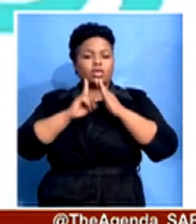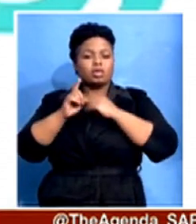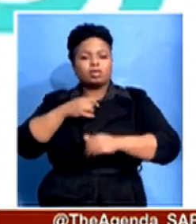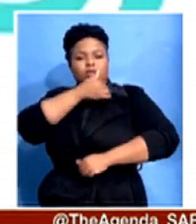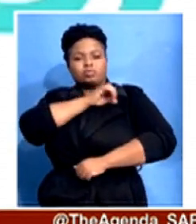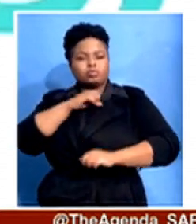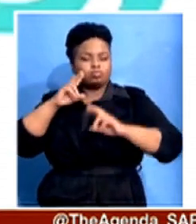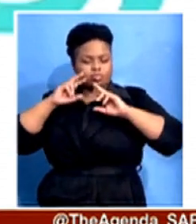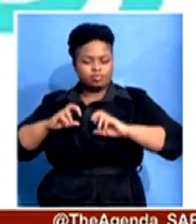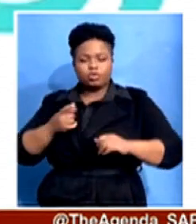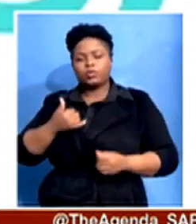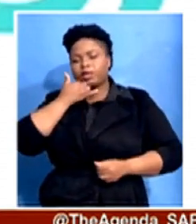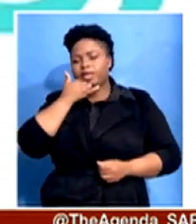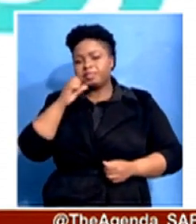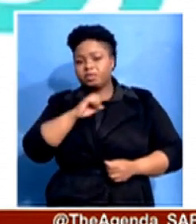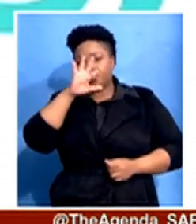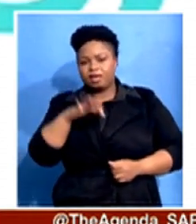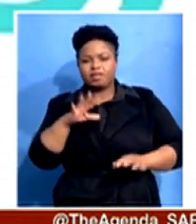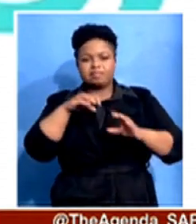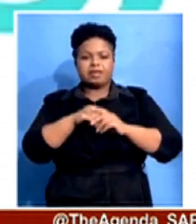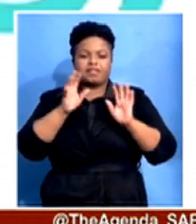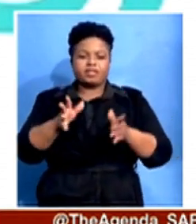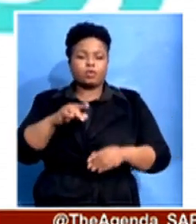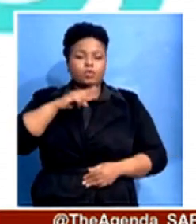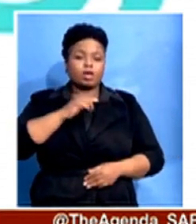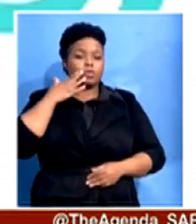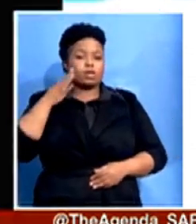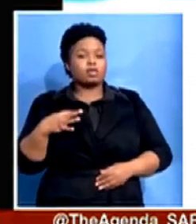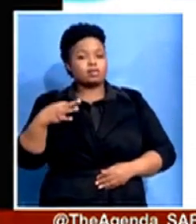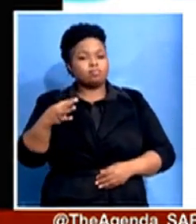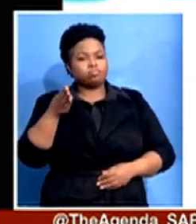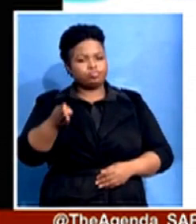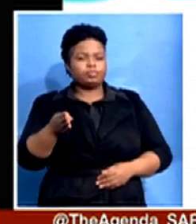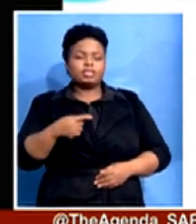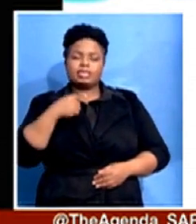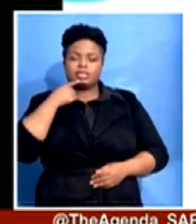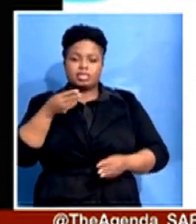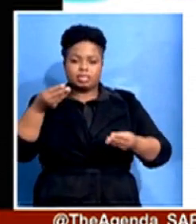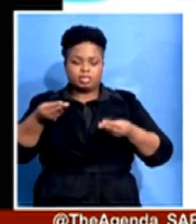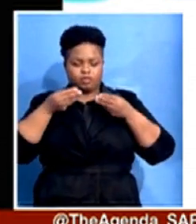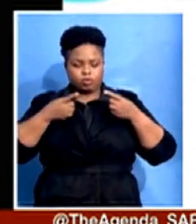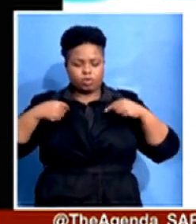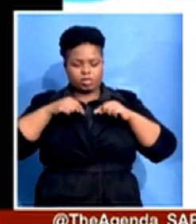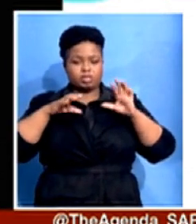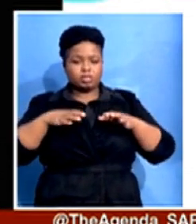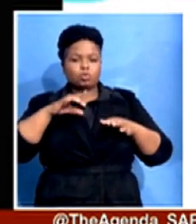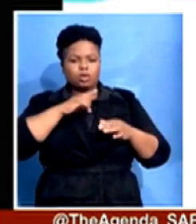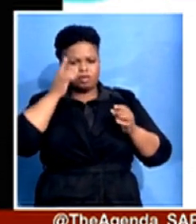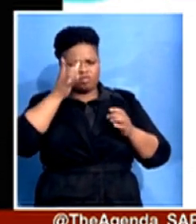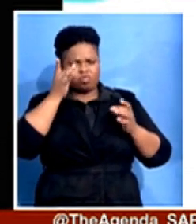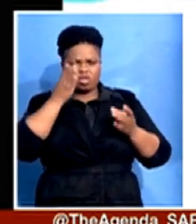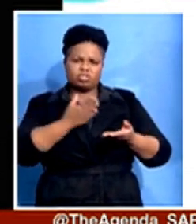in the data that the applicants would provide to us as the regulator, there was also data that was made available, generated